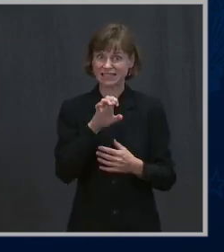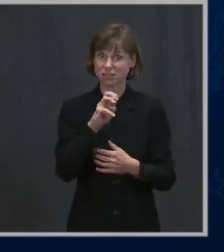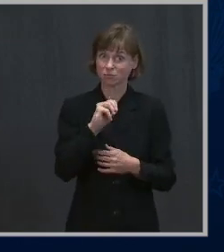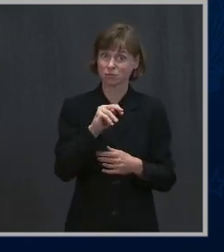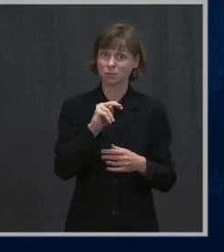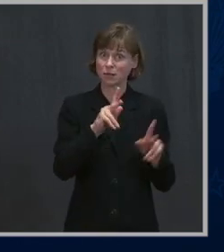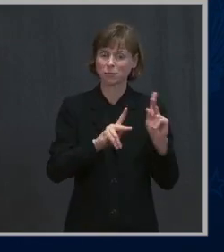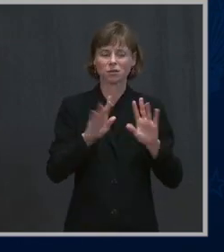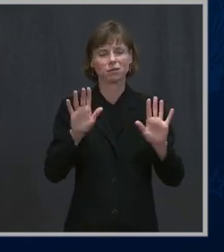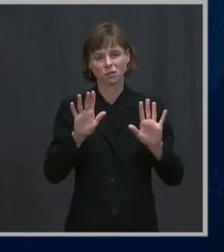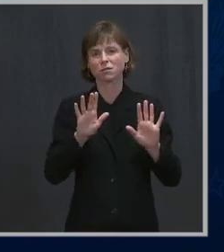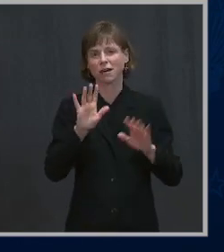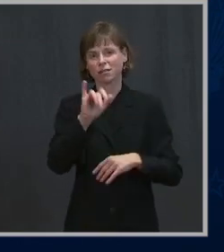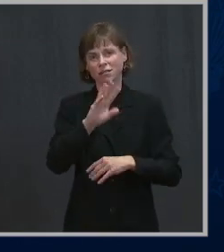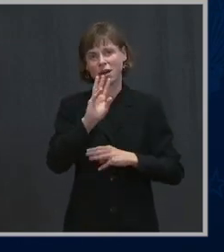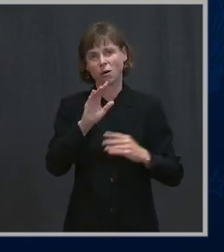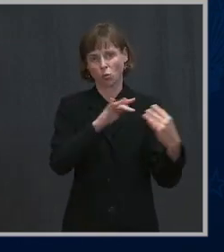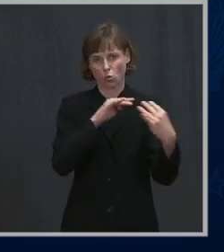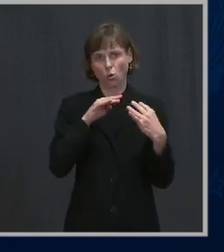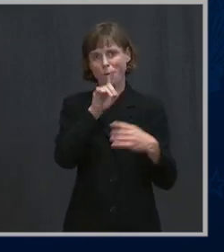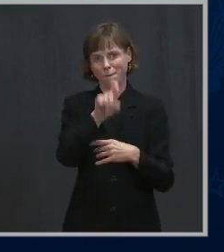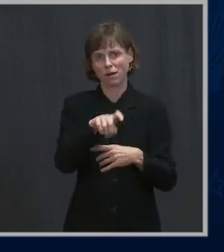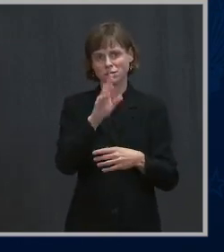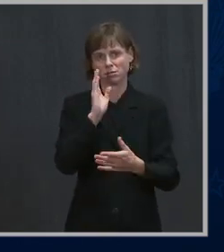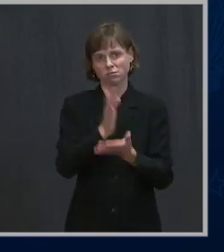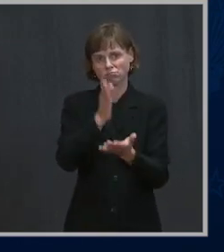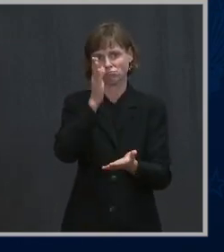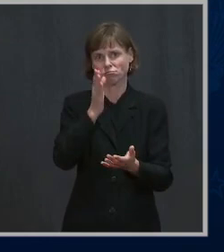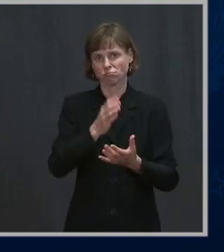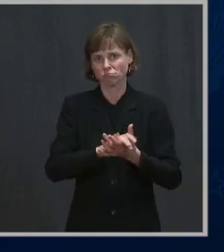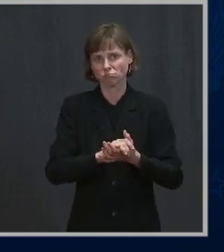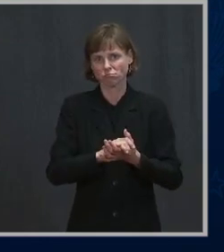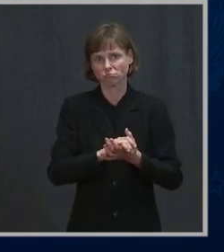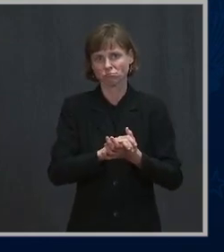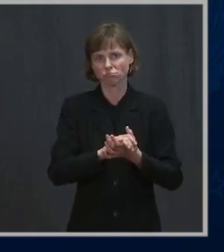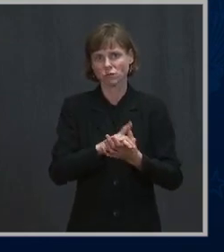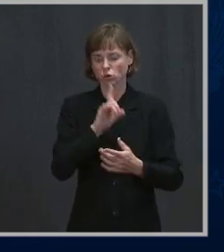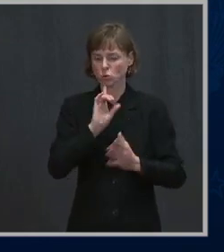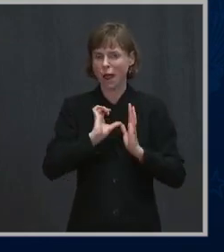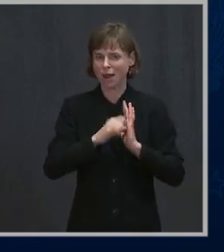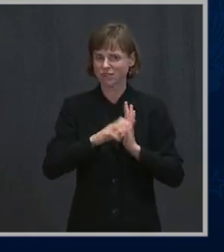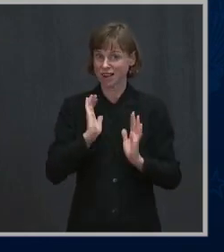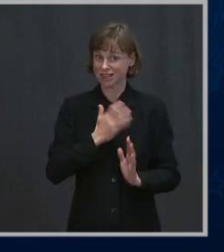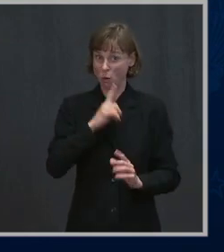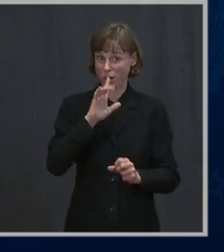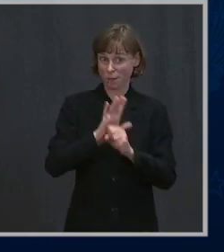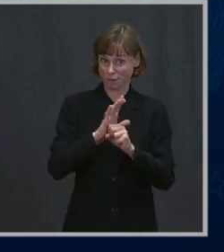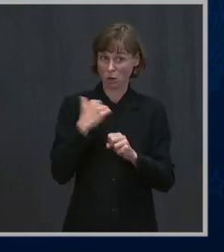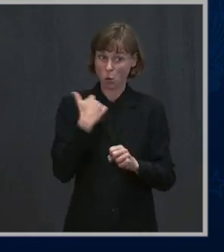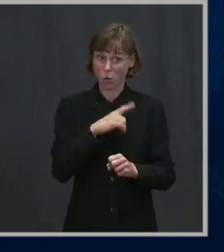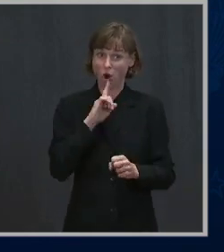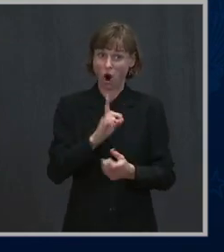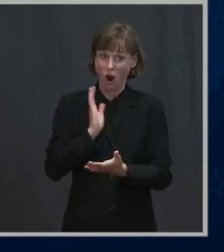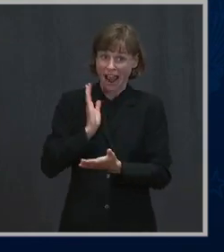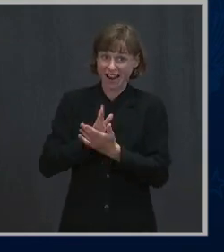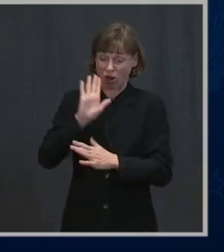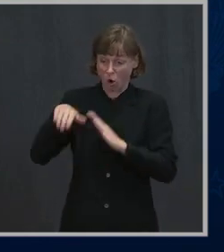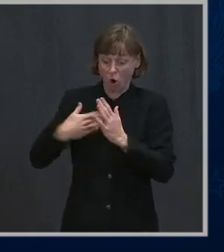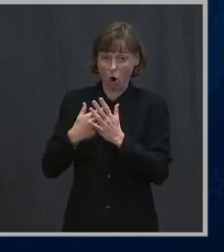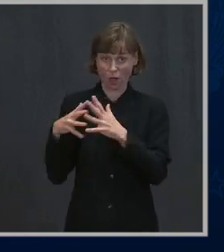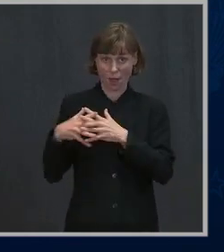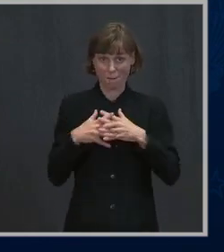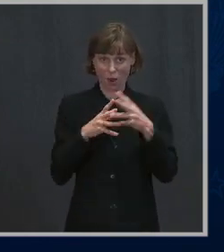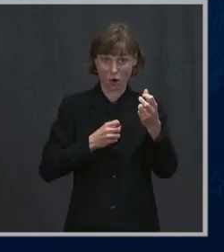this war has to end and to underscore our commitment we are ending all american support for